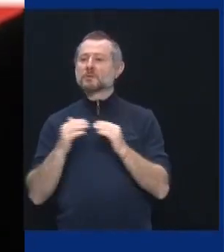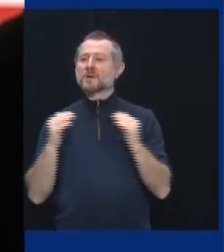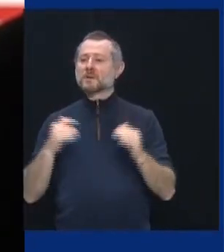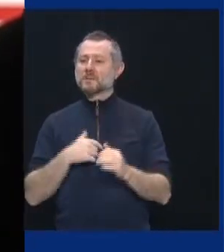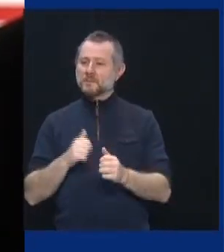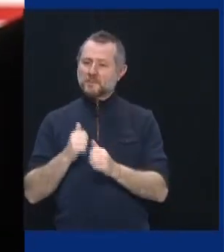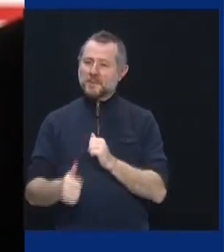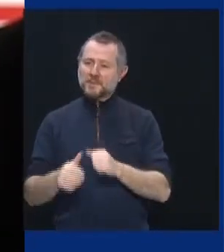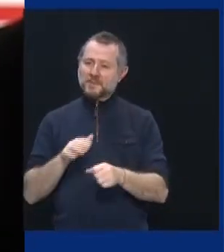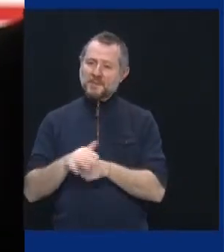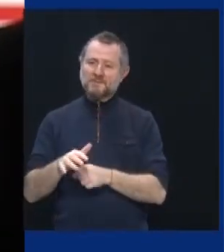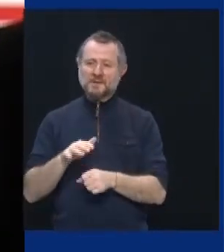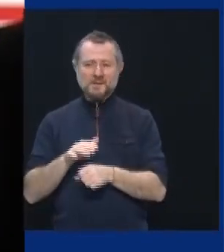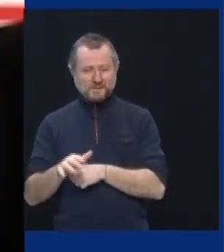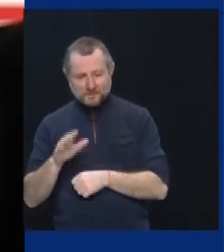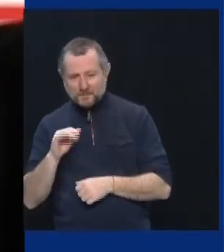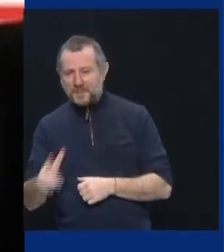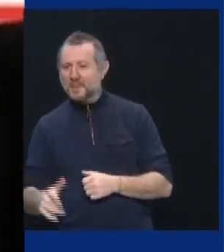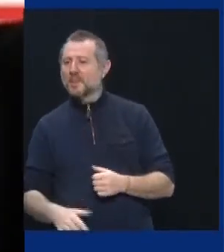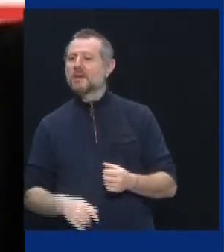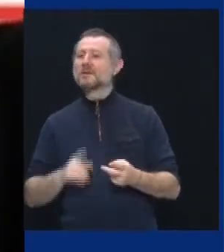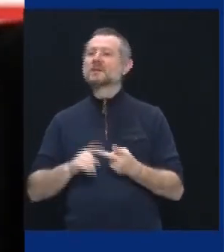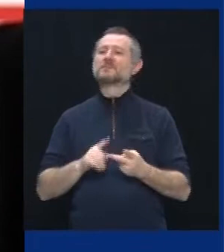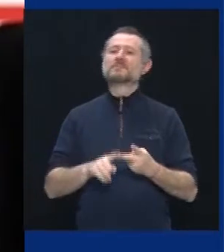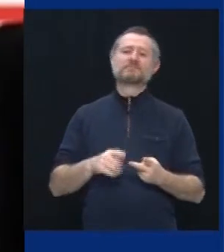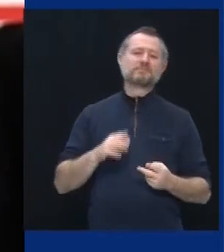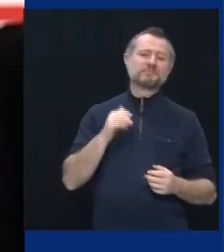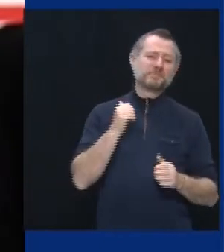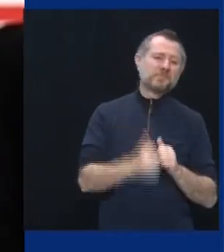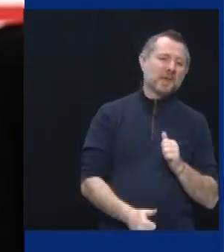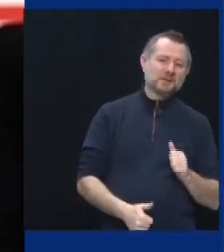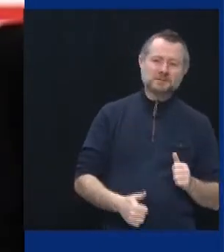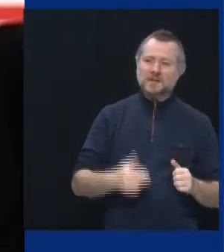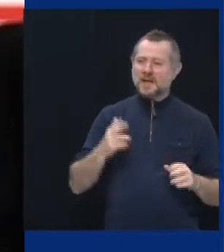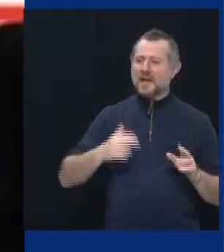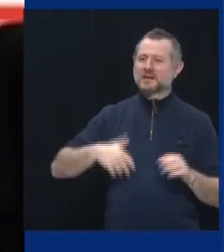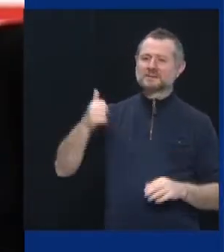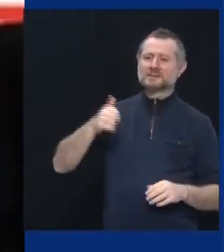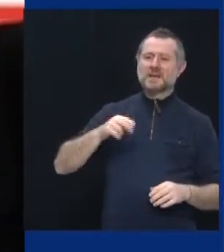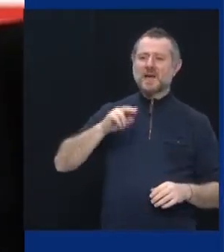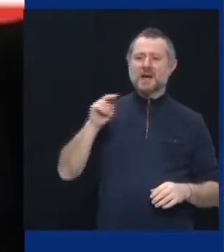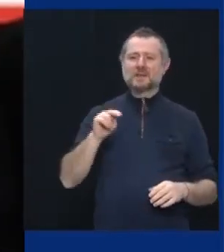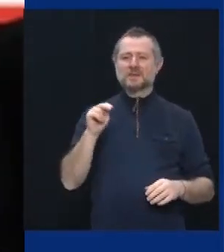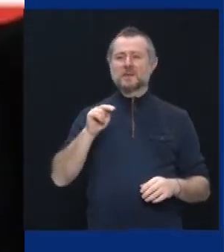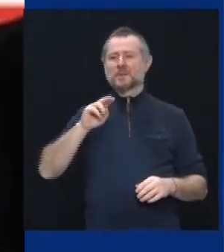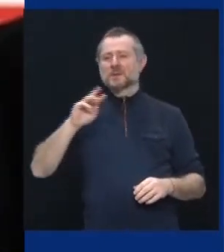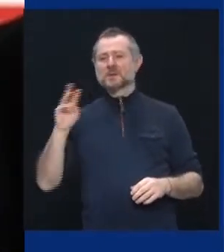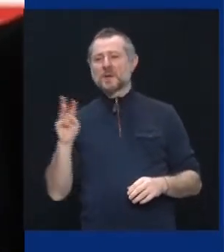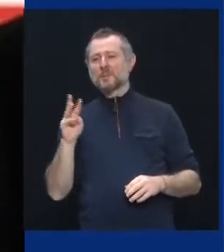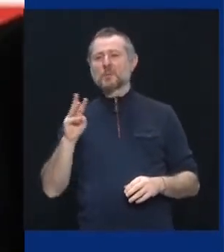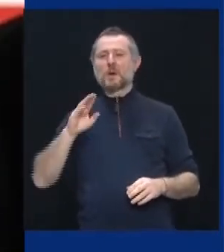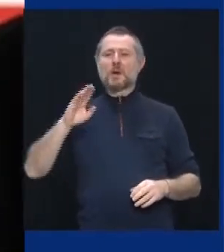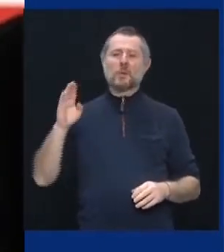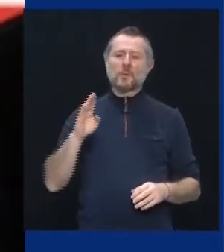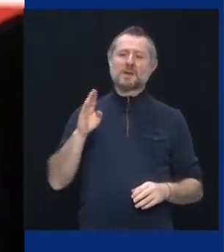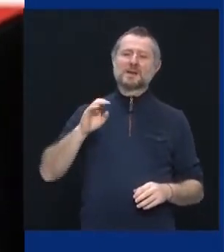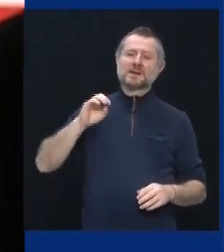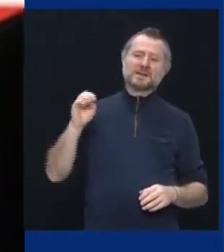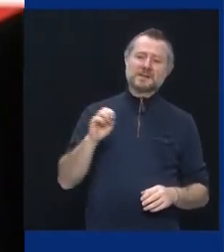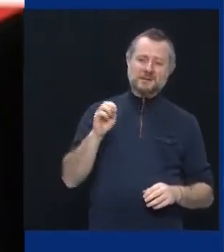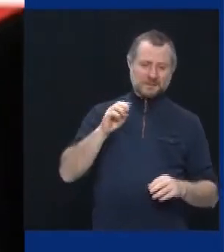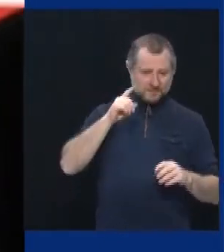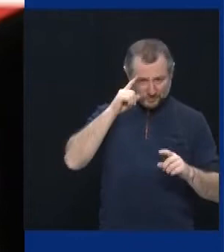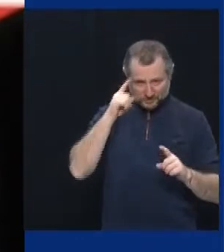No one else passed the highest MWBE goal in the United States of America. Right.